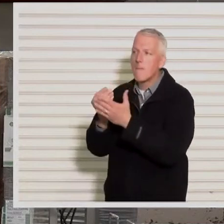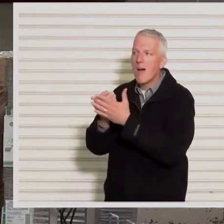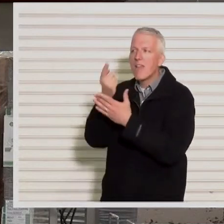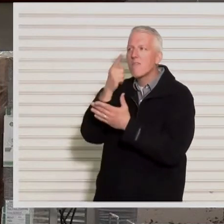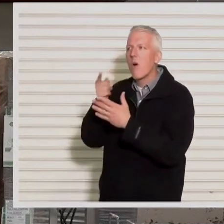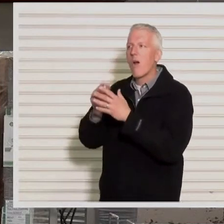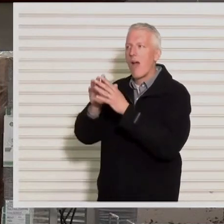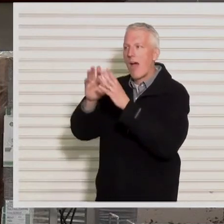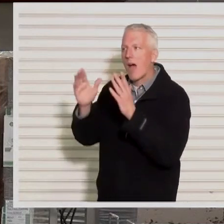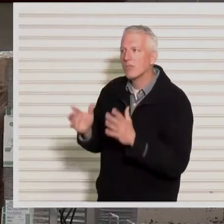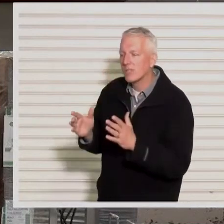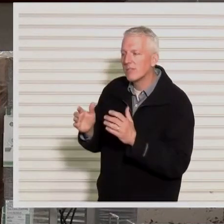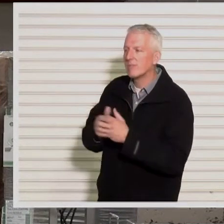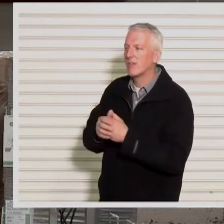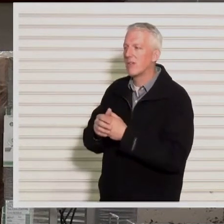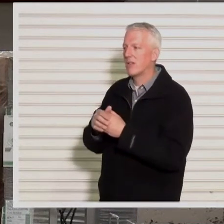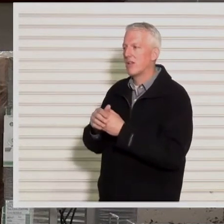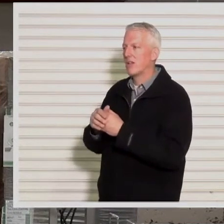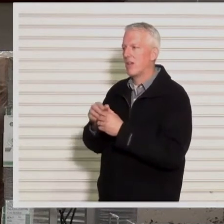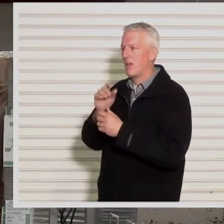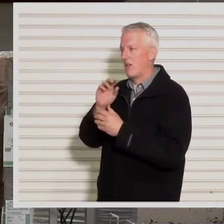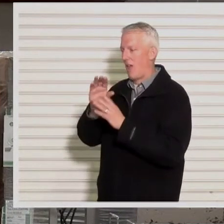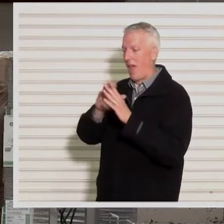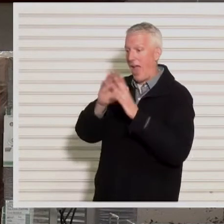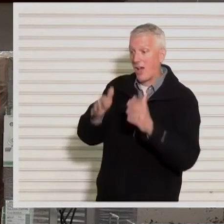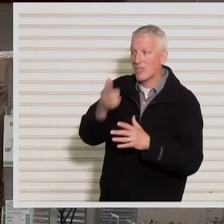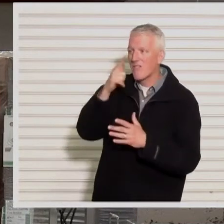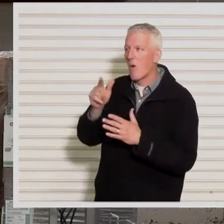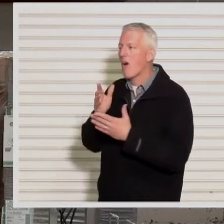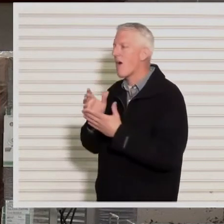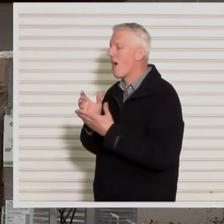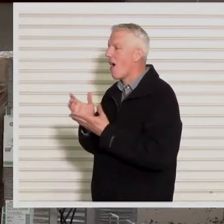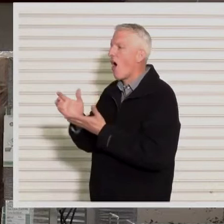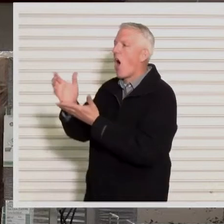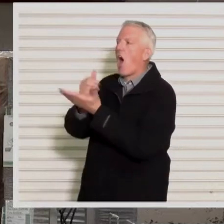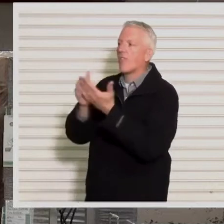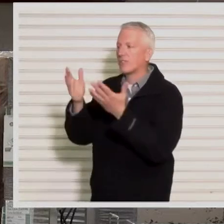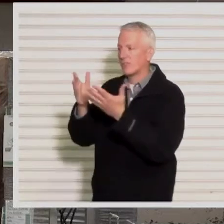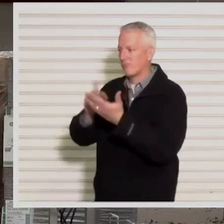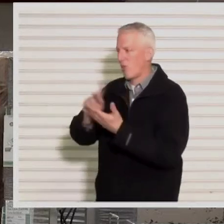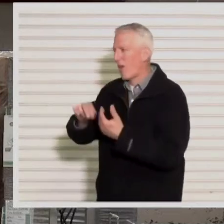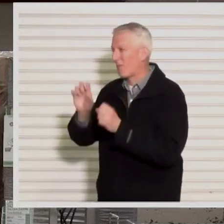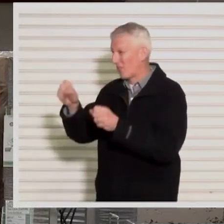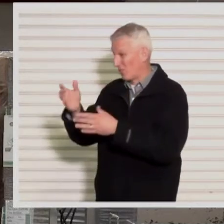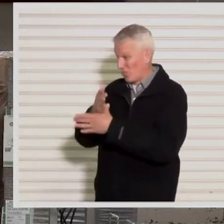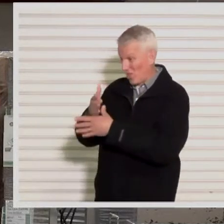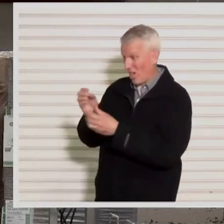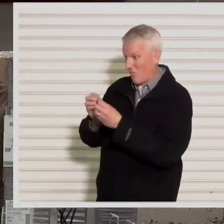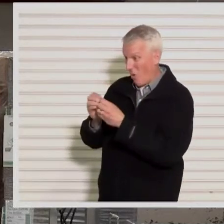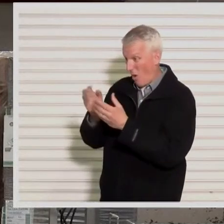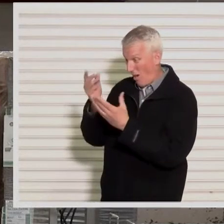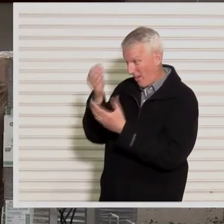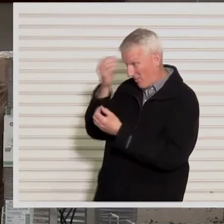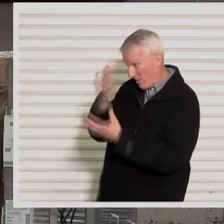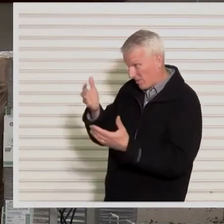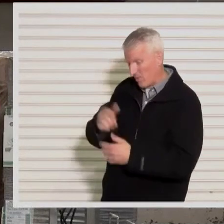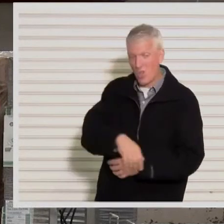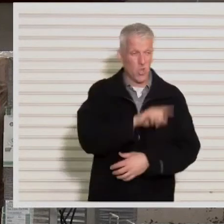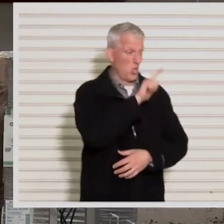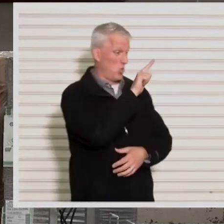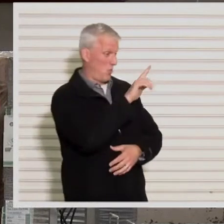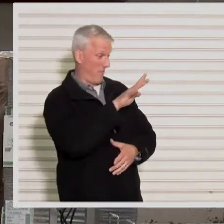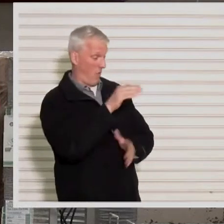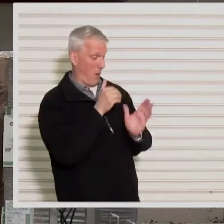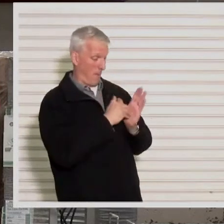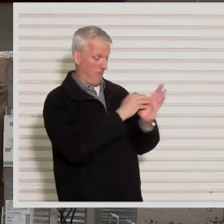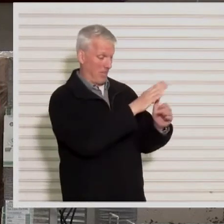housing to Harvest program. Could you provide more details about that? $24 million. We'll be announcing it formally